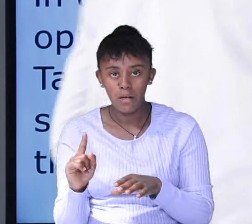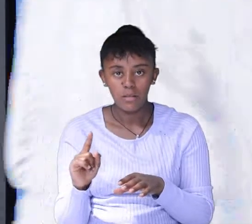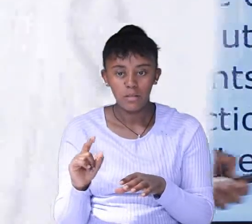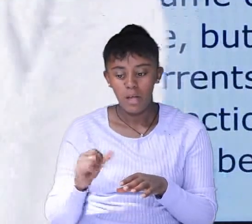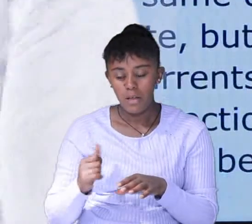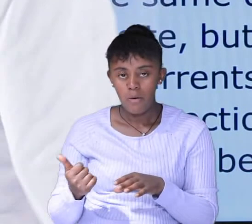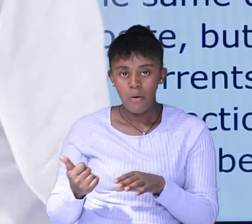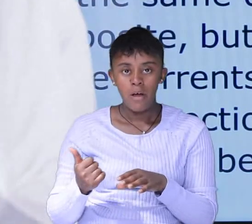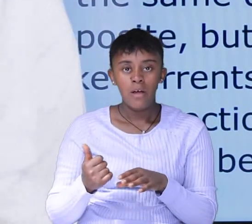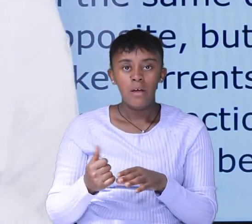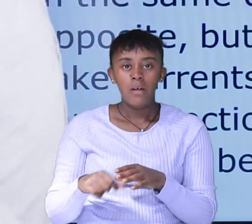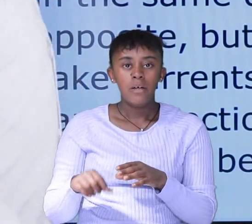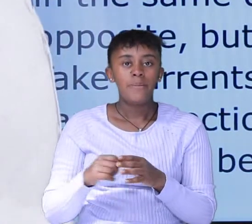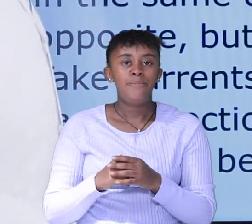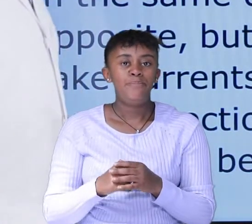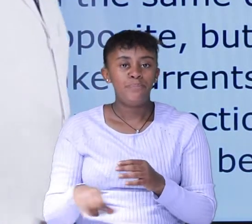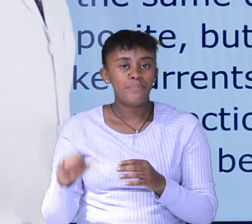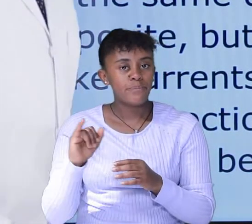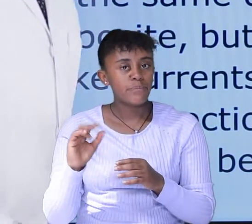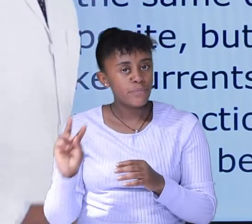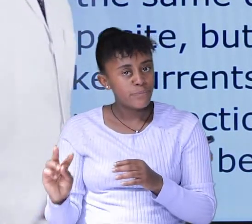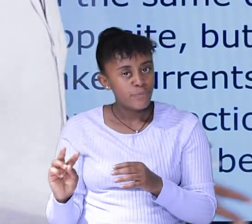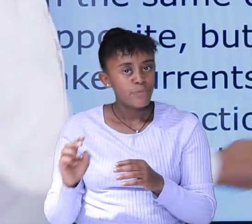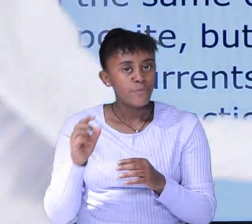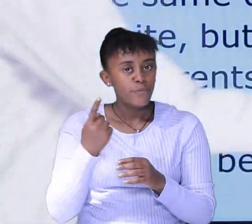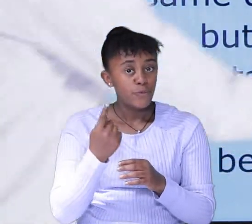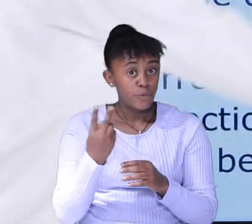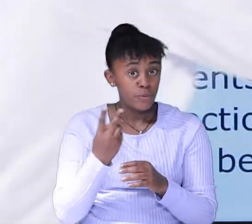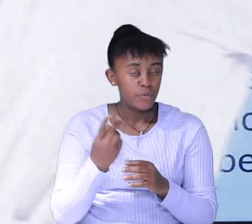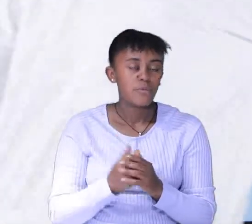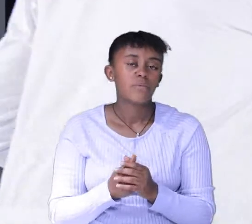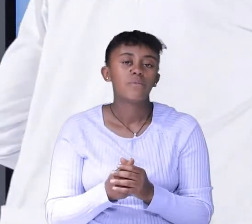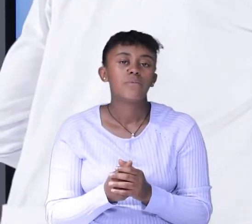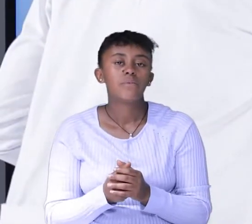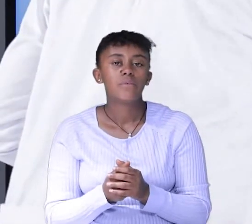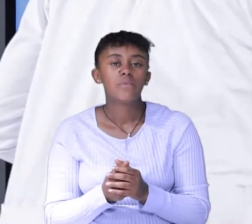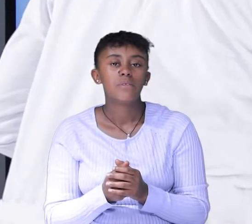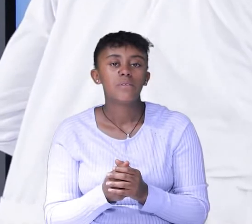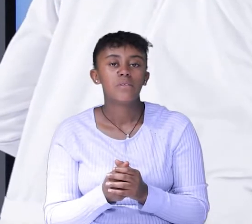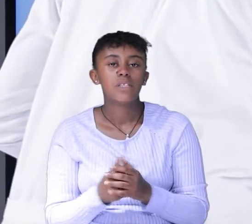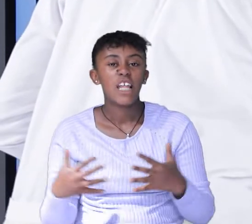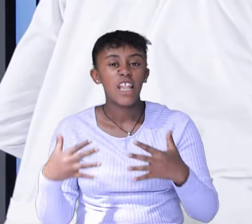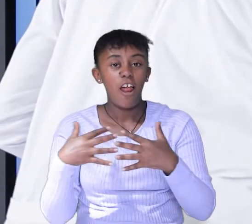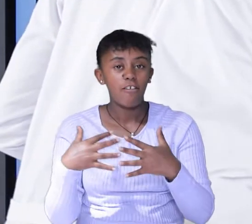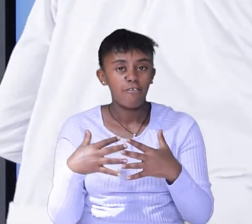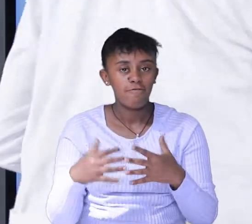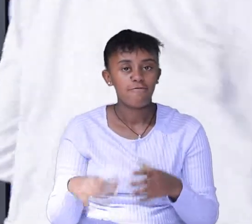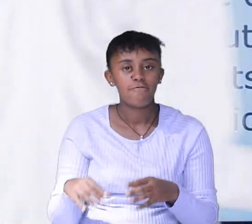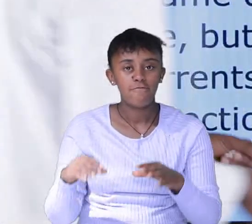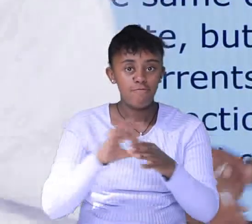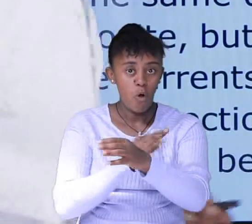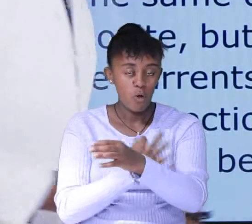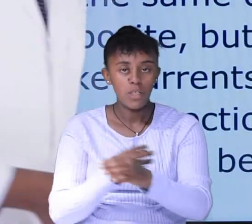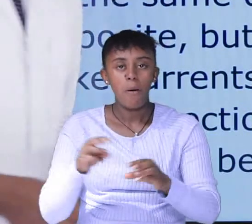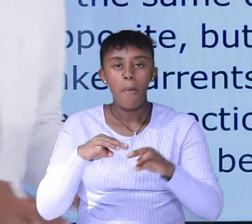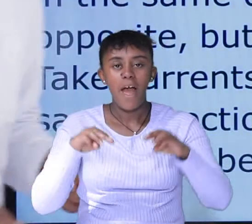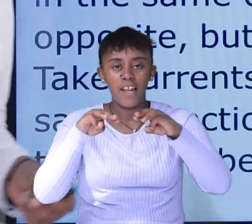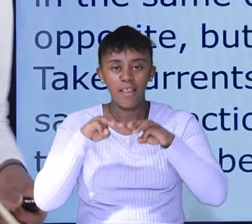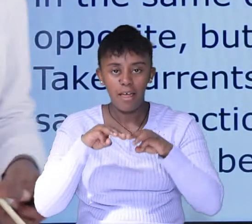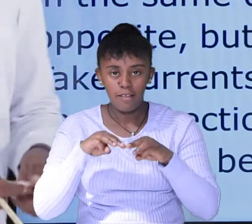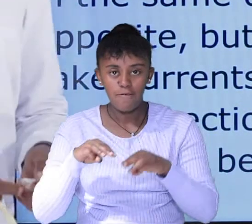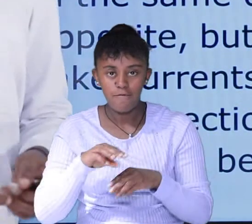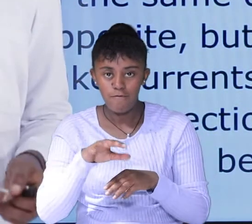interesting subtopic. Is it possible to determine magnetic field around a current carrying conductor? This was one